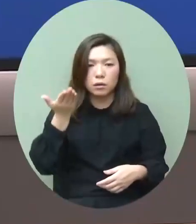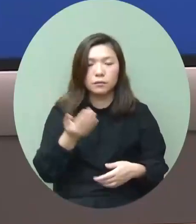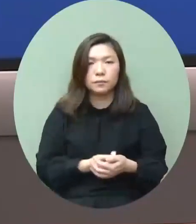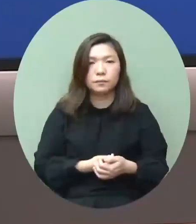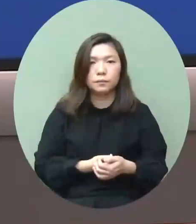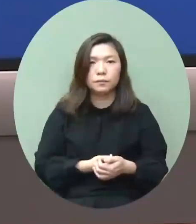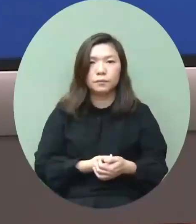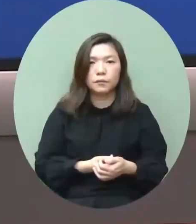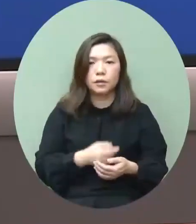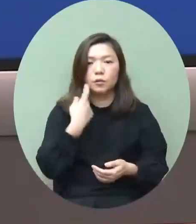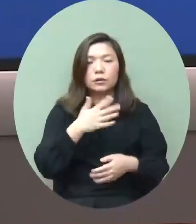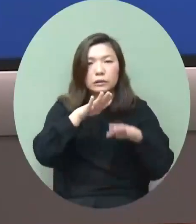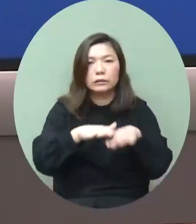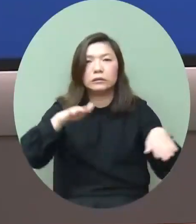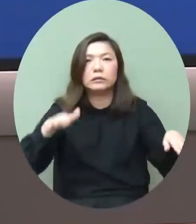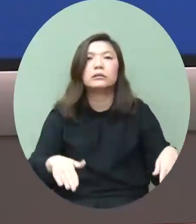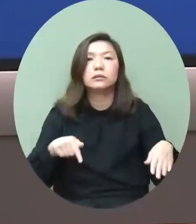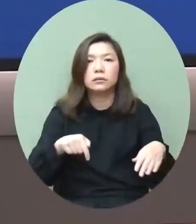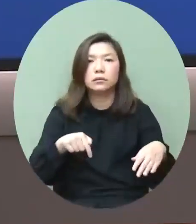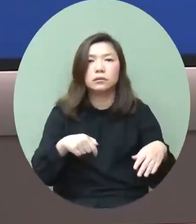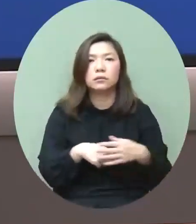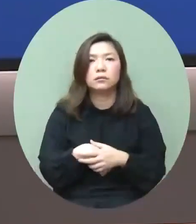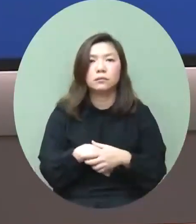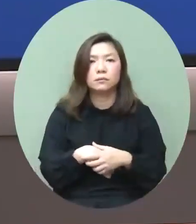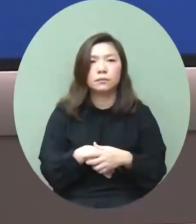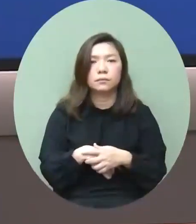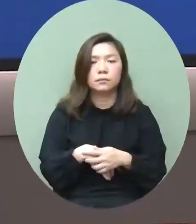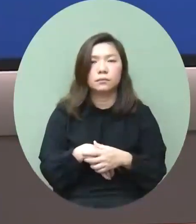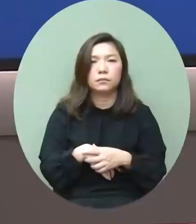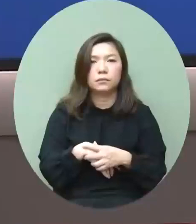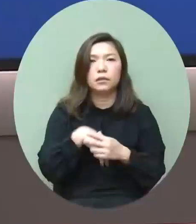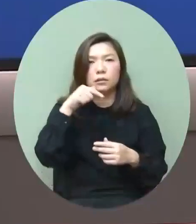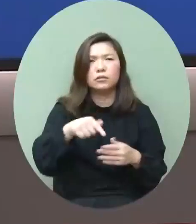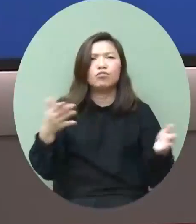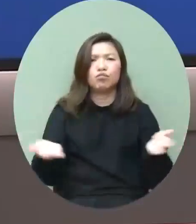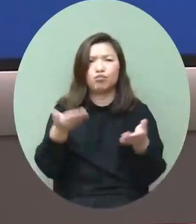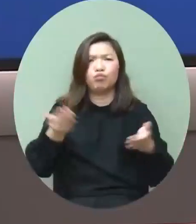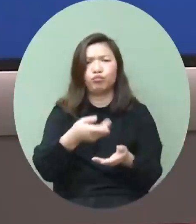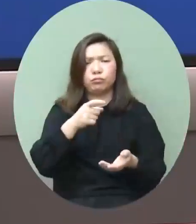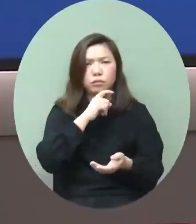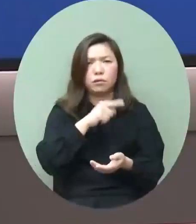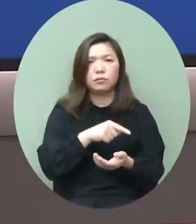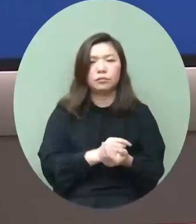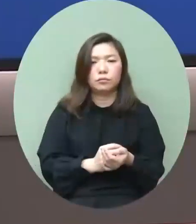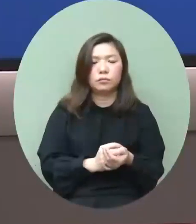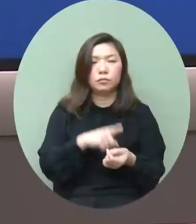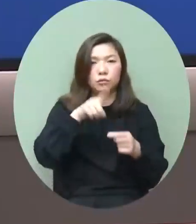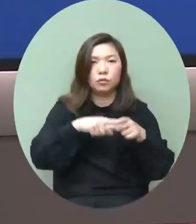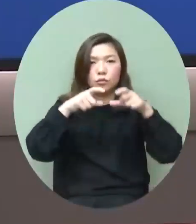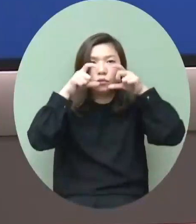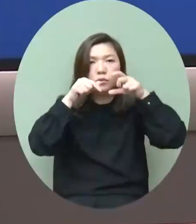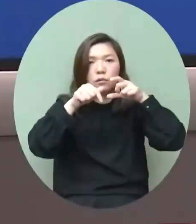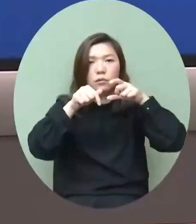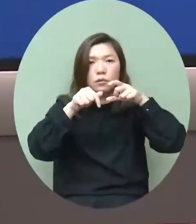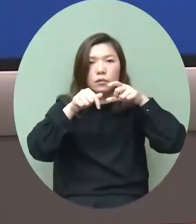And this is very welcome I have to tell you that the proprietary Chinese medicine are very much welcome by the